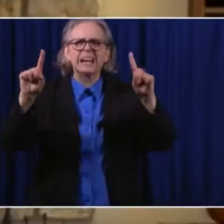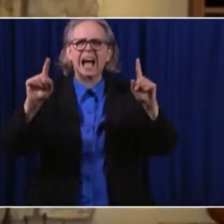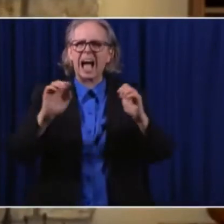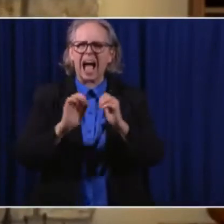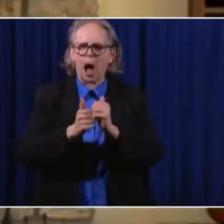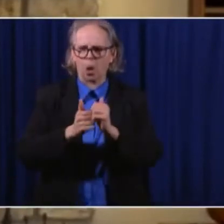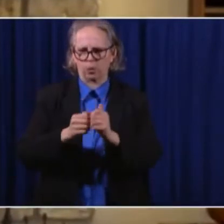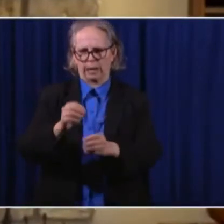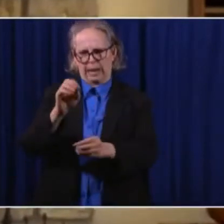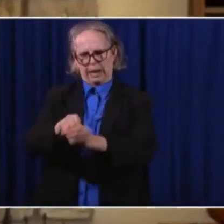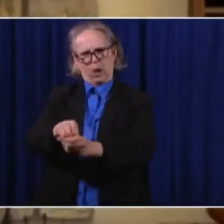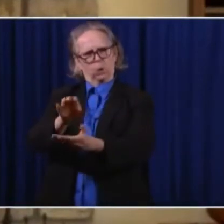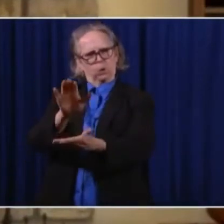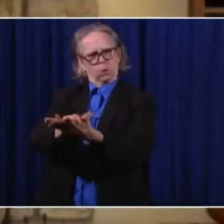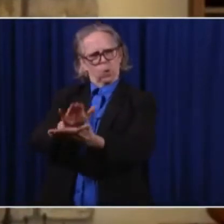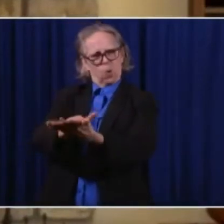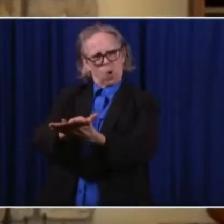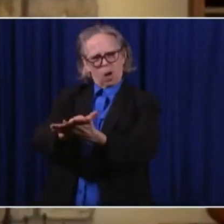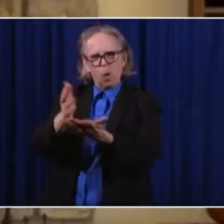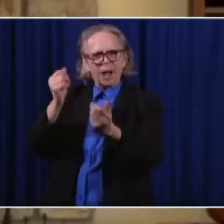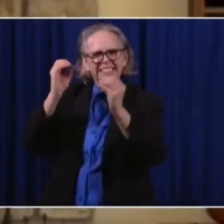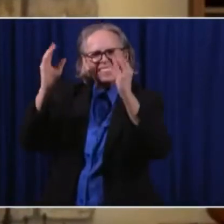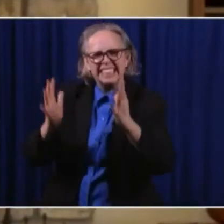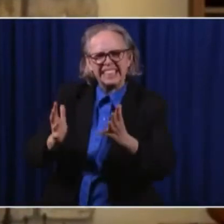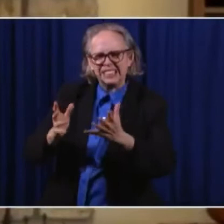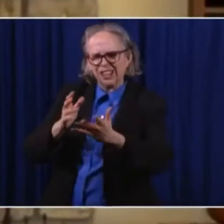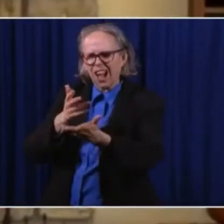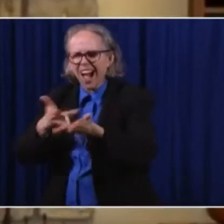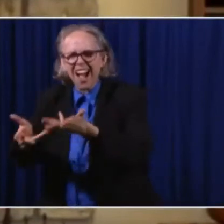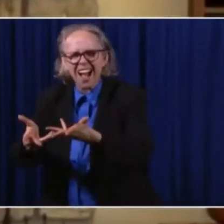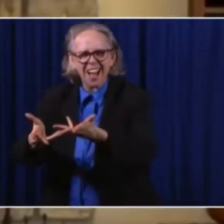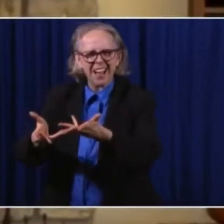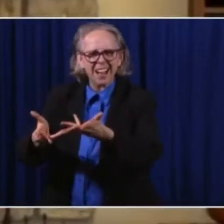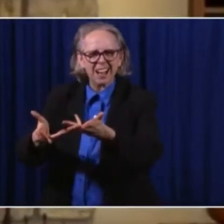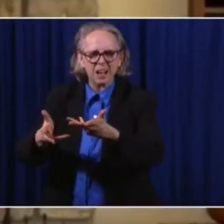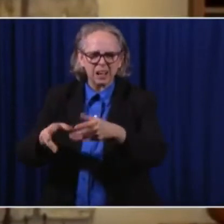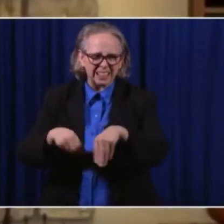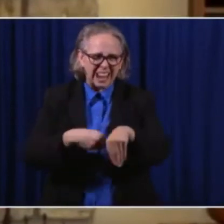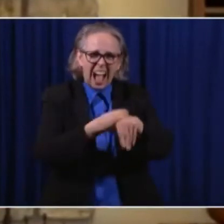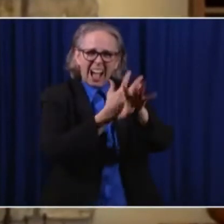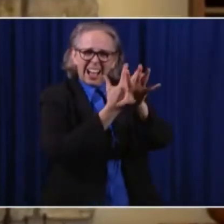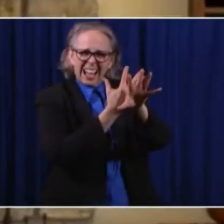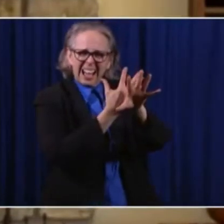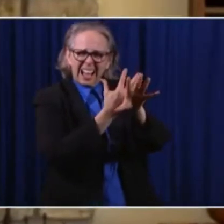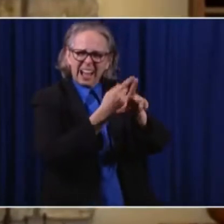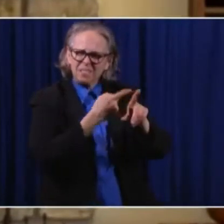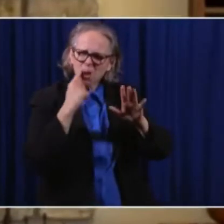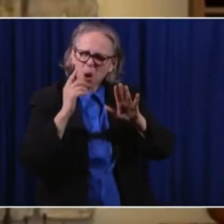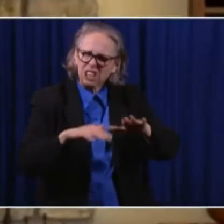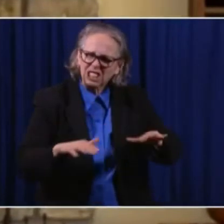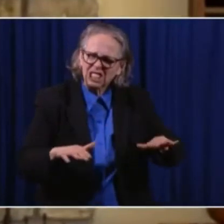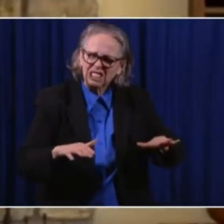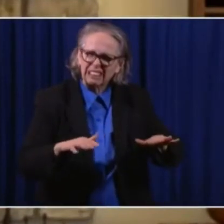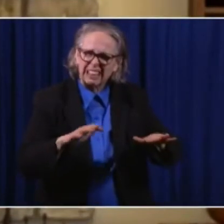that determination. We would then be overriding that and telling every school they have to close and they have to go